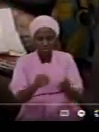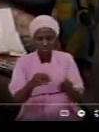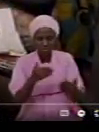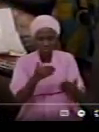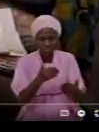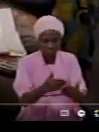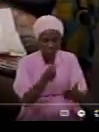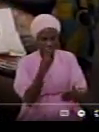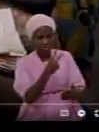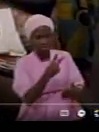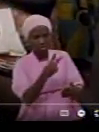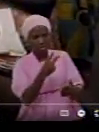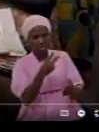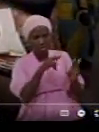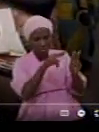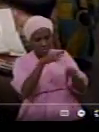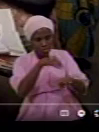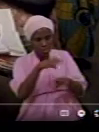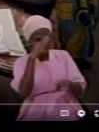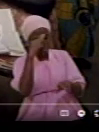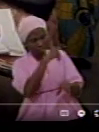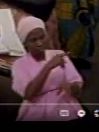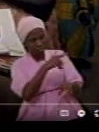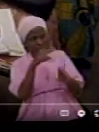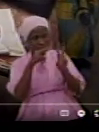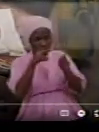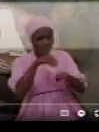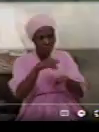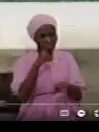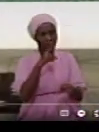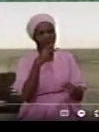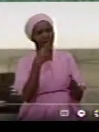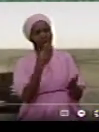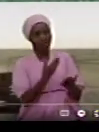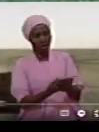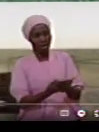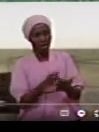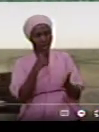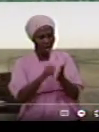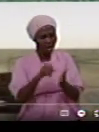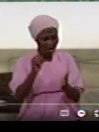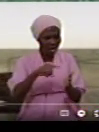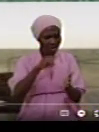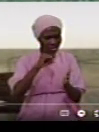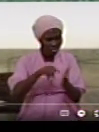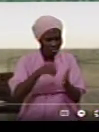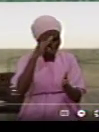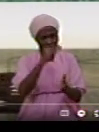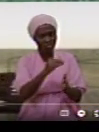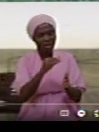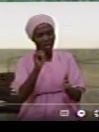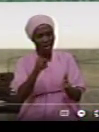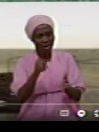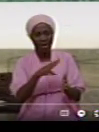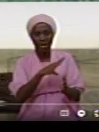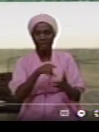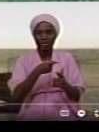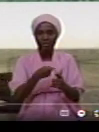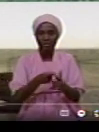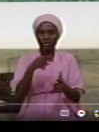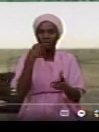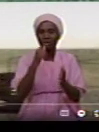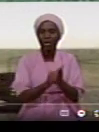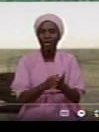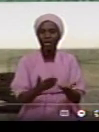at him, and you look at her very well. Yes, is the man. And you say, good